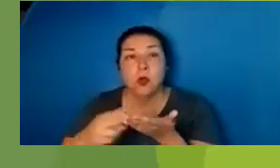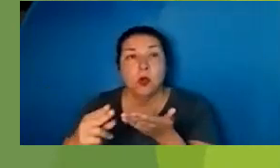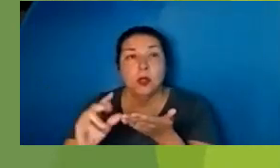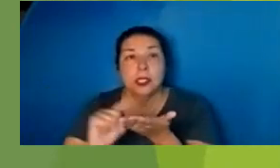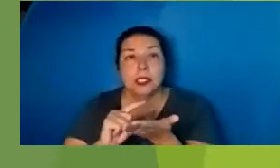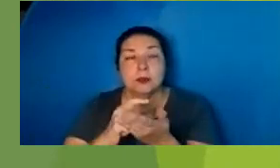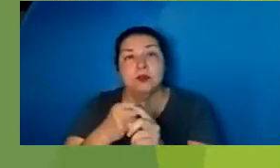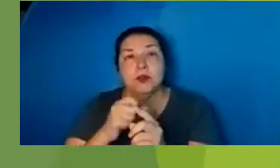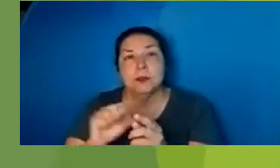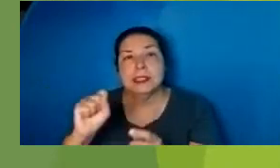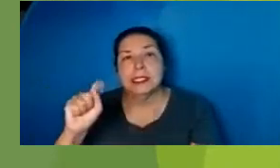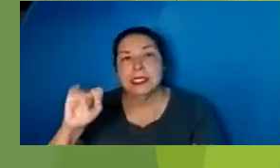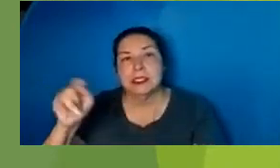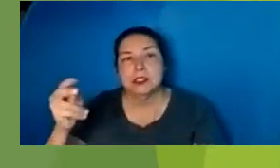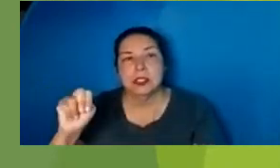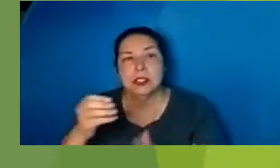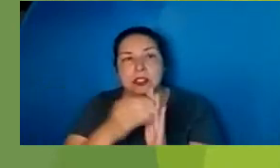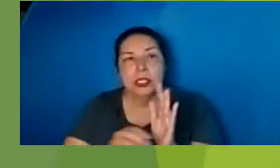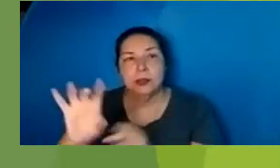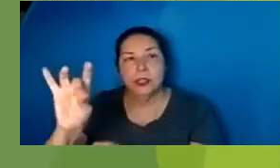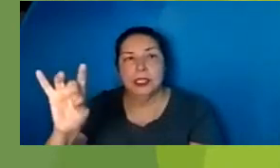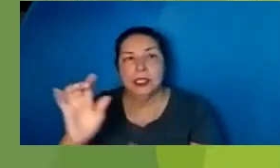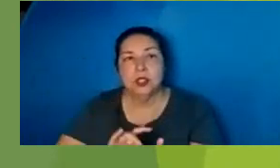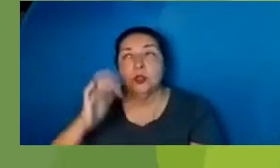According to St. John, the 8th chapter.